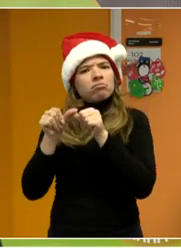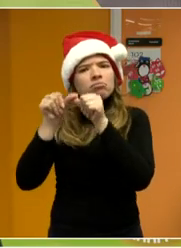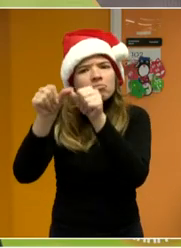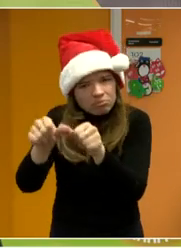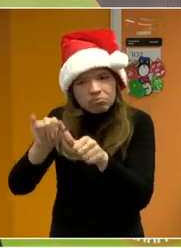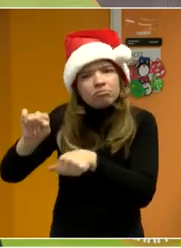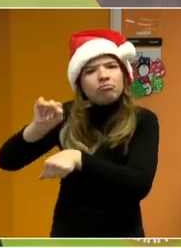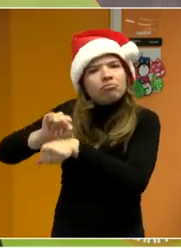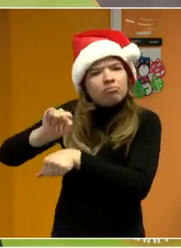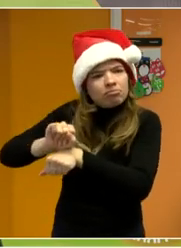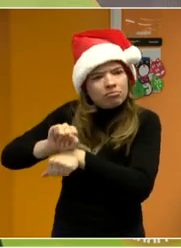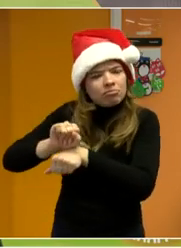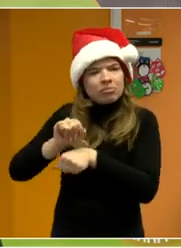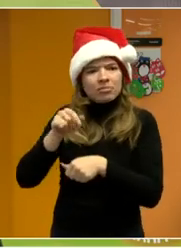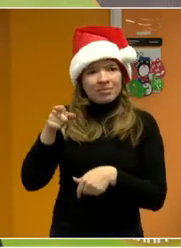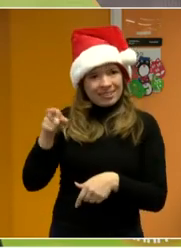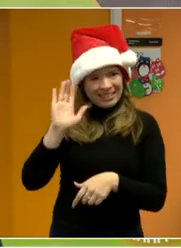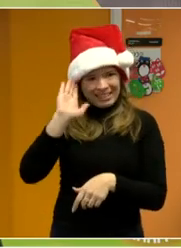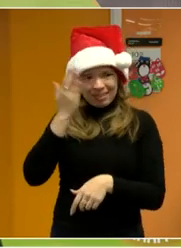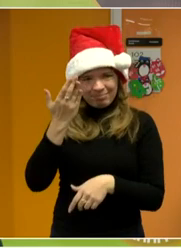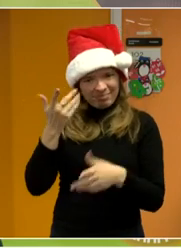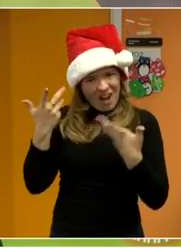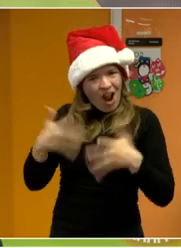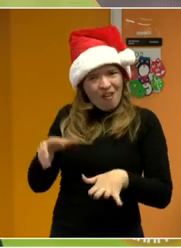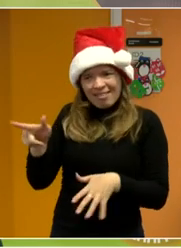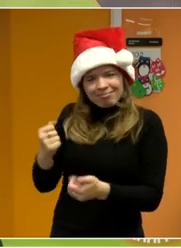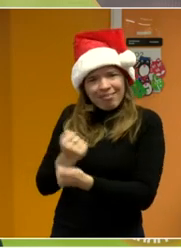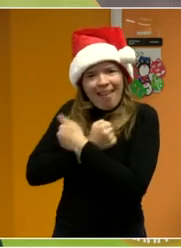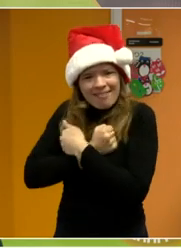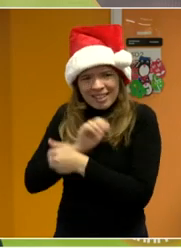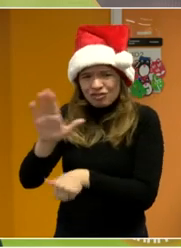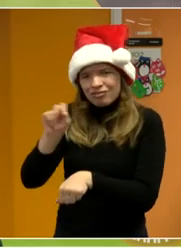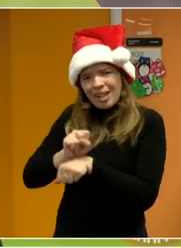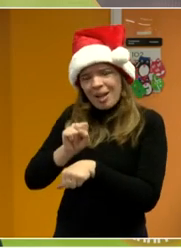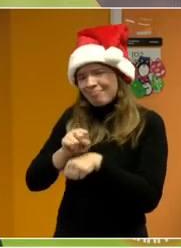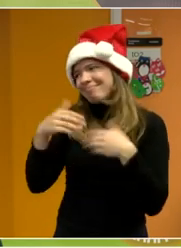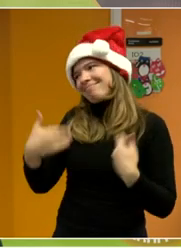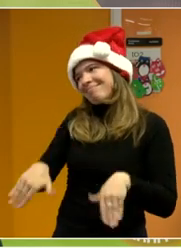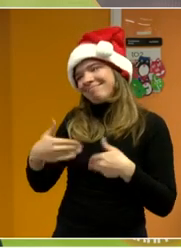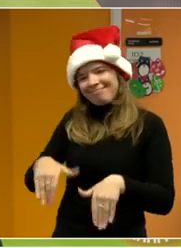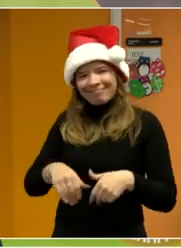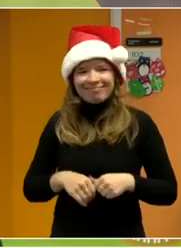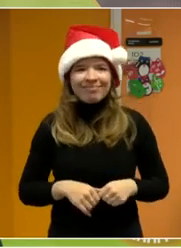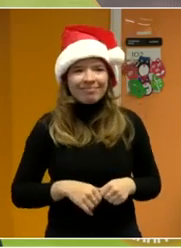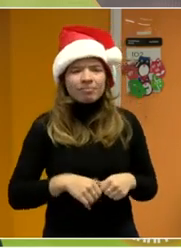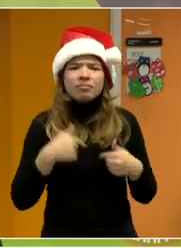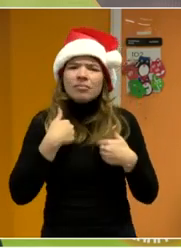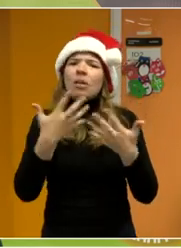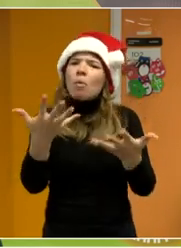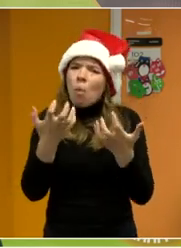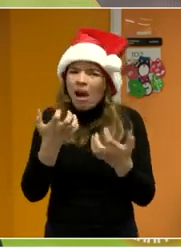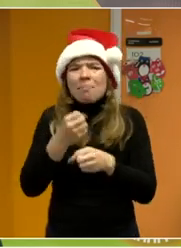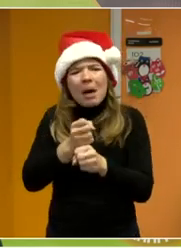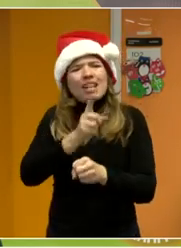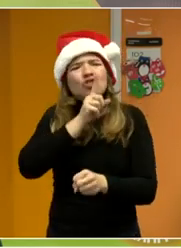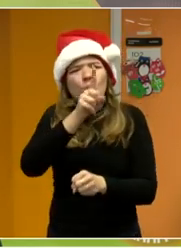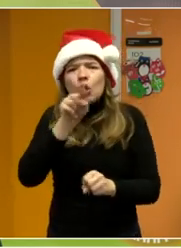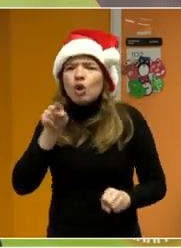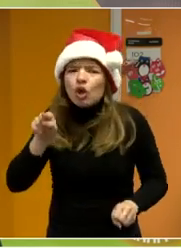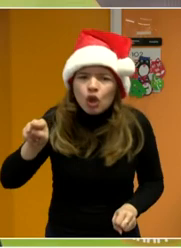a job that it sounds like she loves a lot. We want to make sure everybody knows about